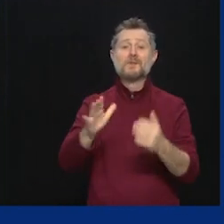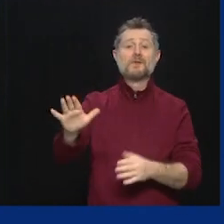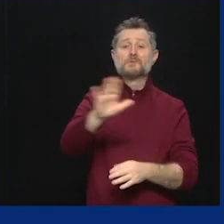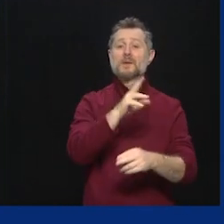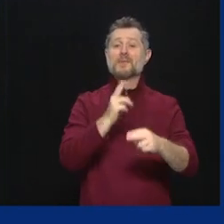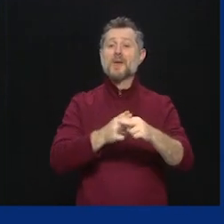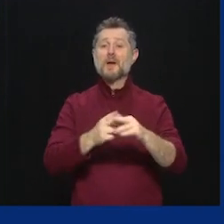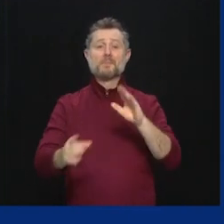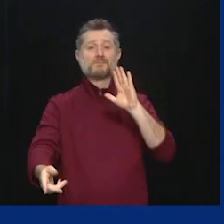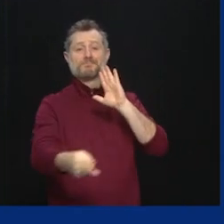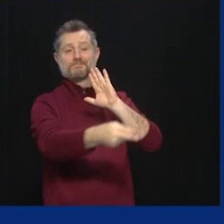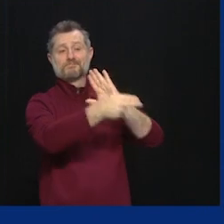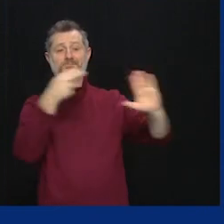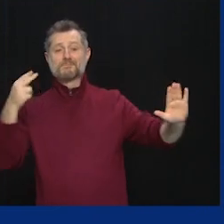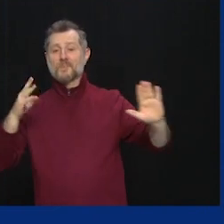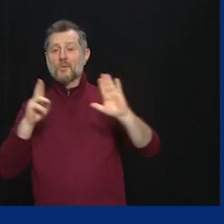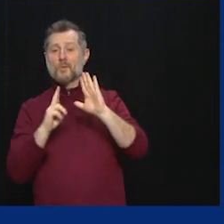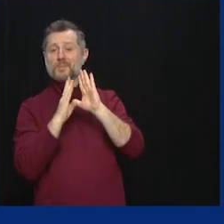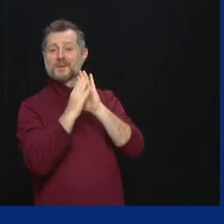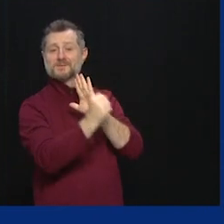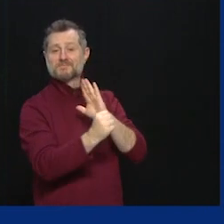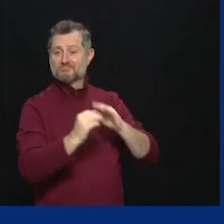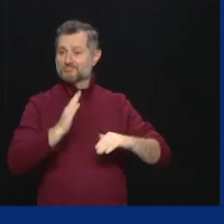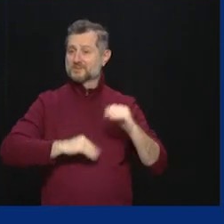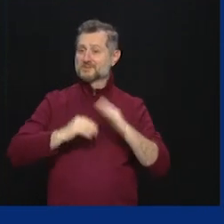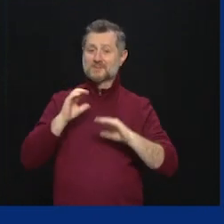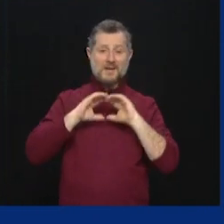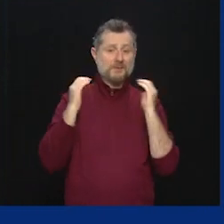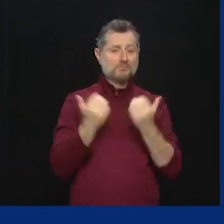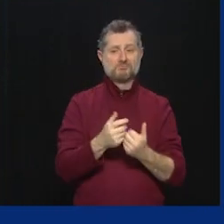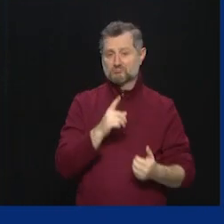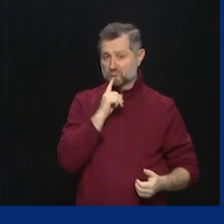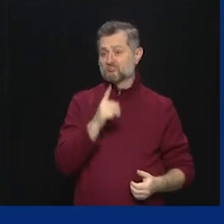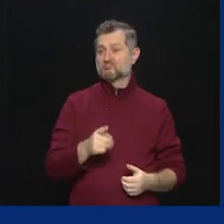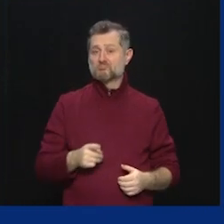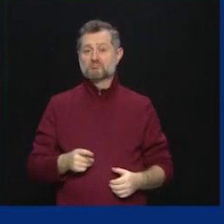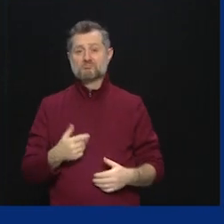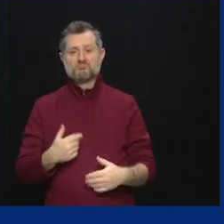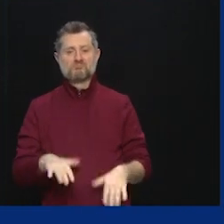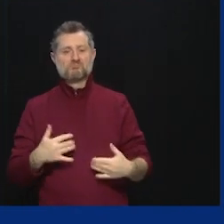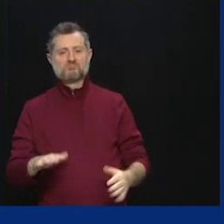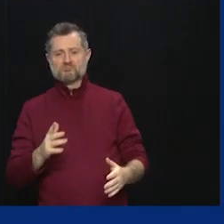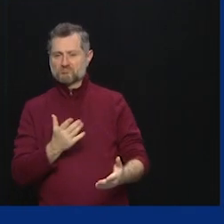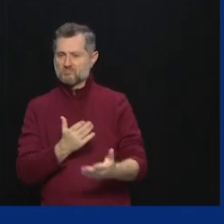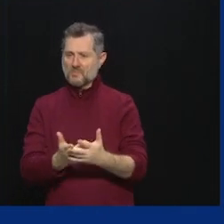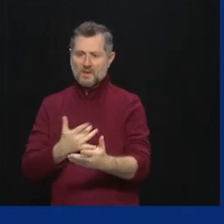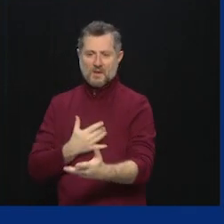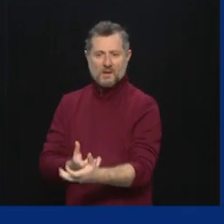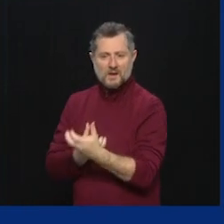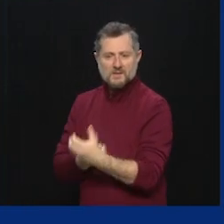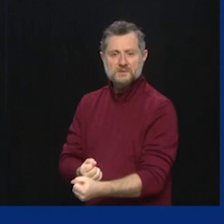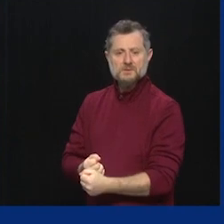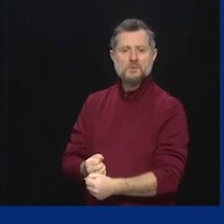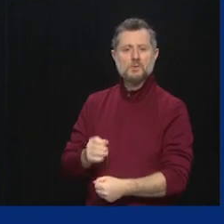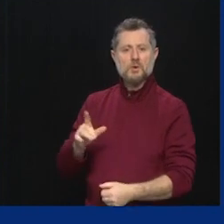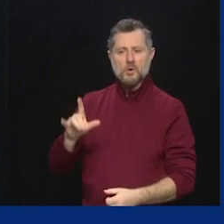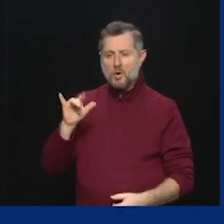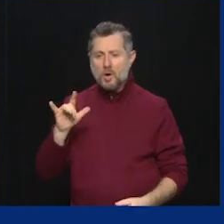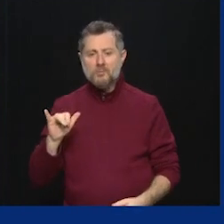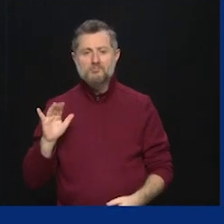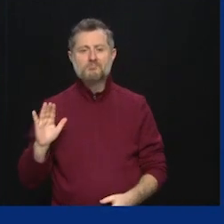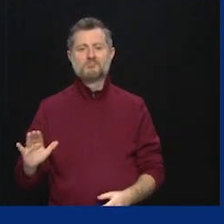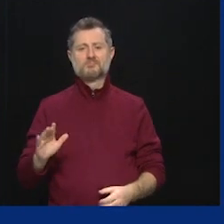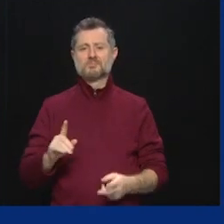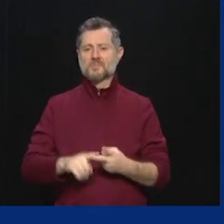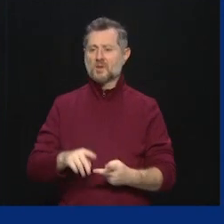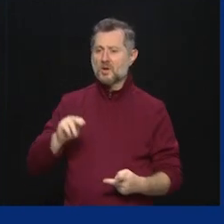building. It's a testament to the confidence that you have on Long Island, to the